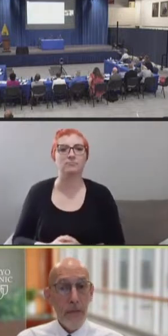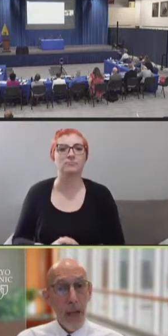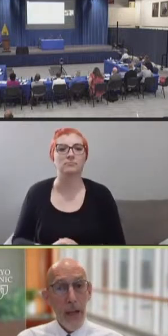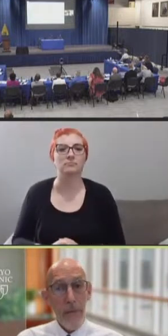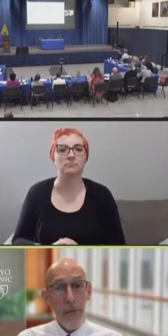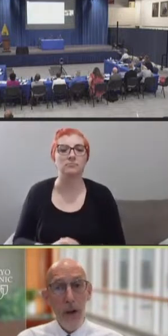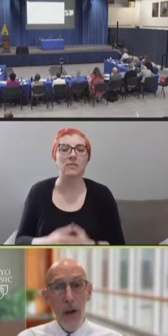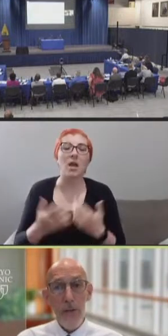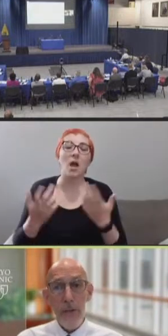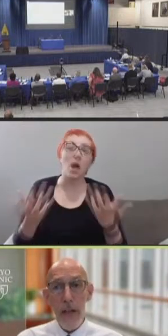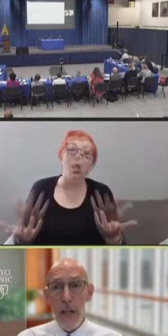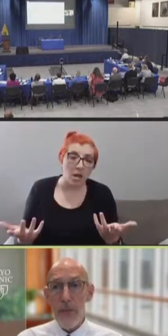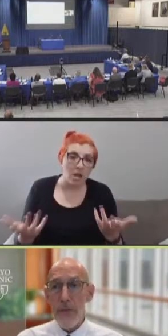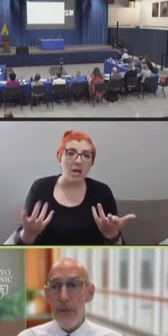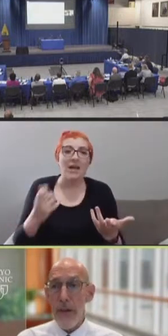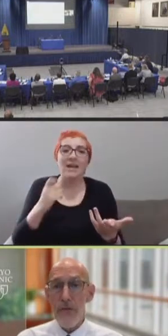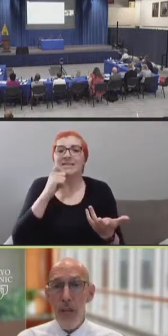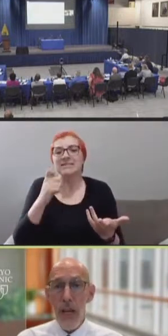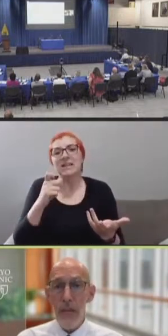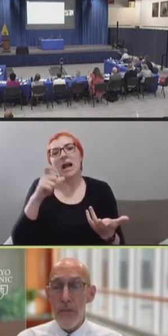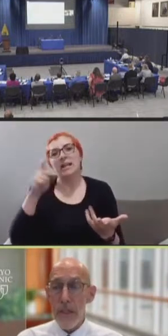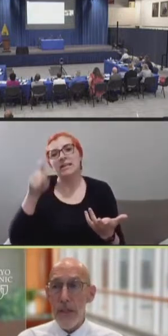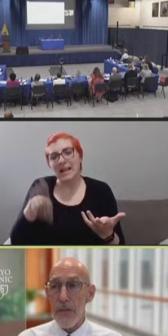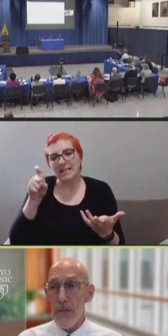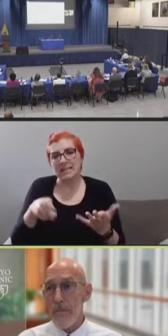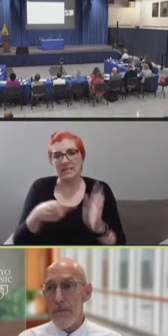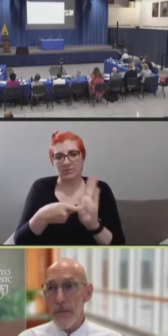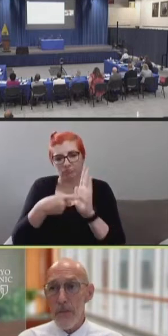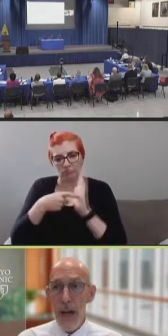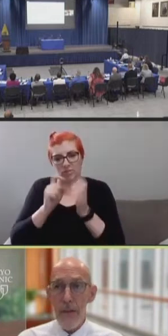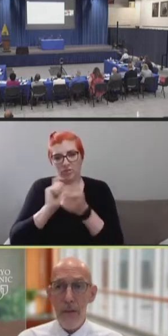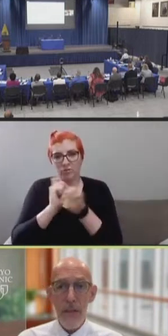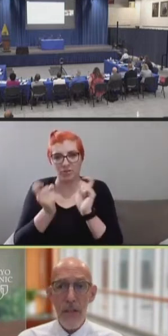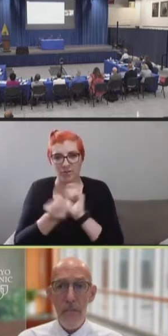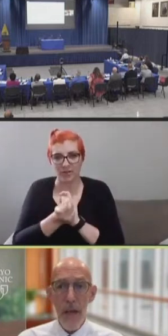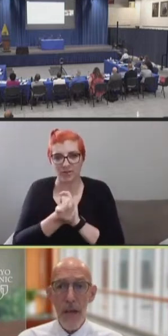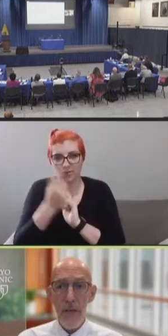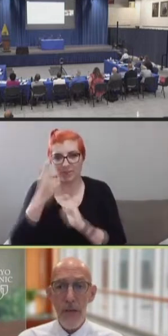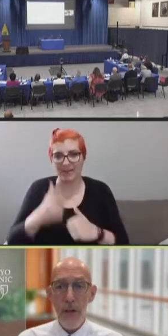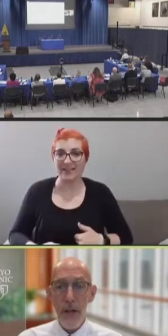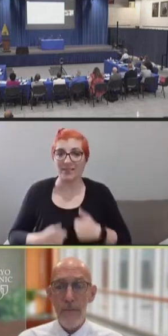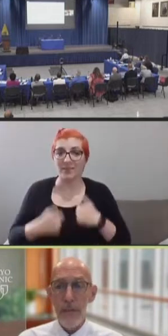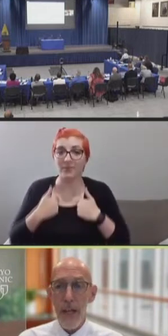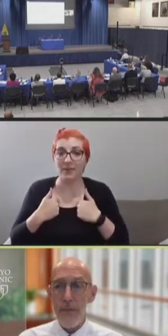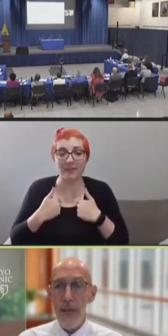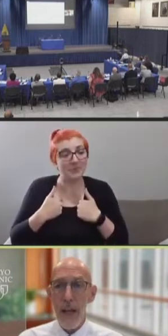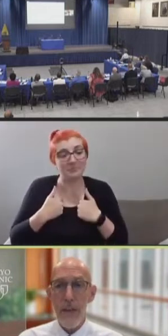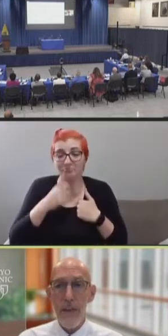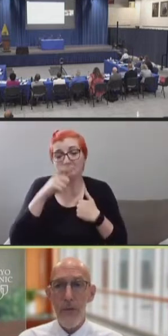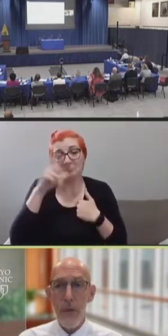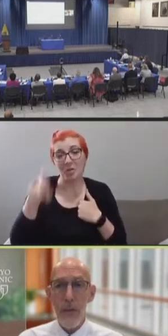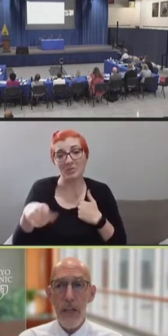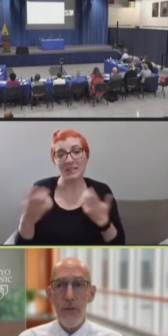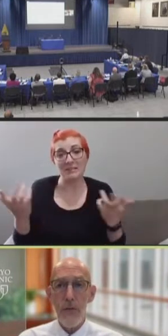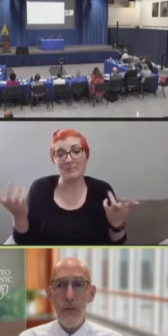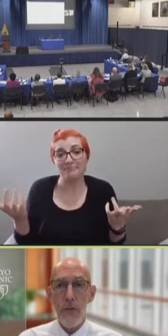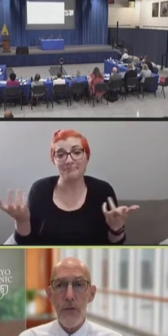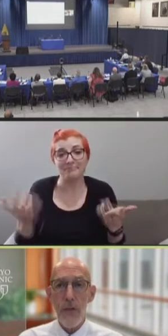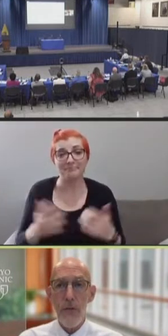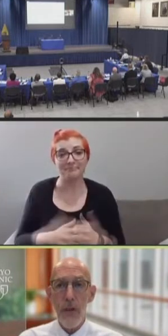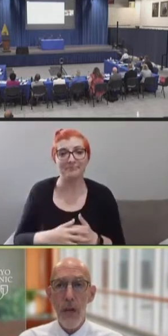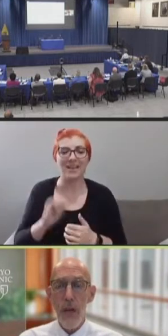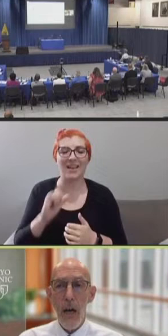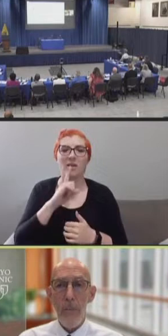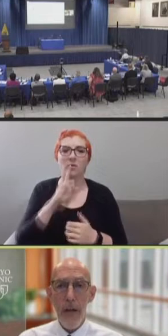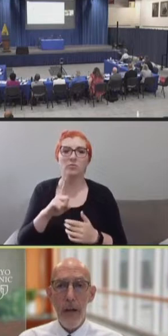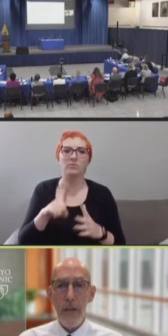Deming said, after all, it's not necessary to change because survival is not mandatory. Next slide. And this really